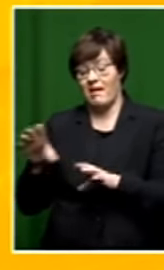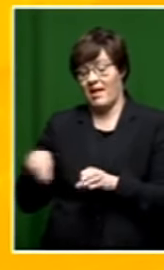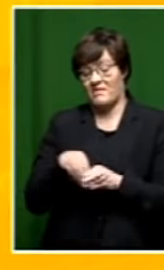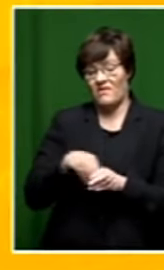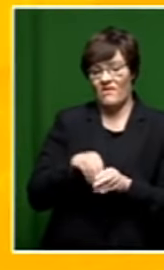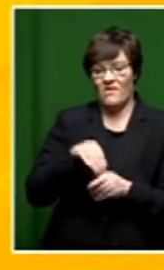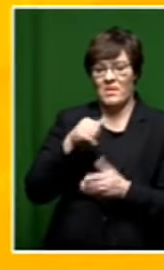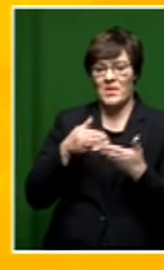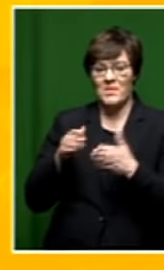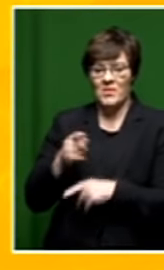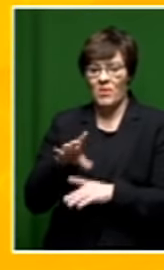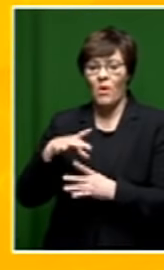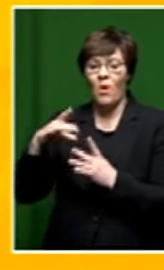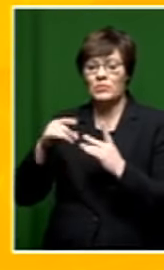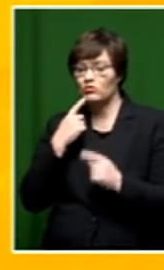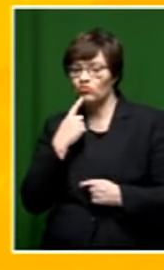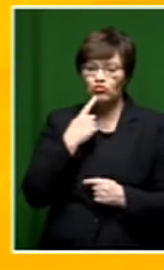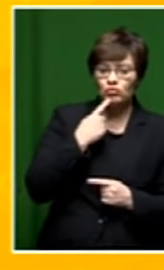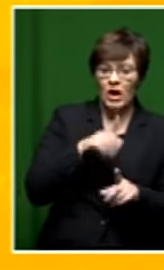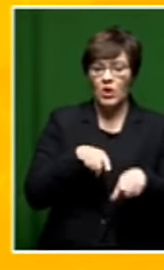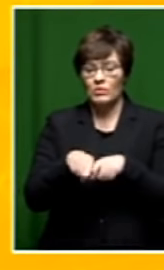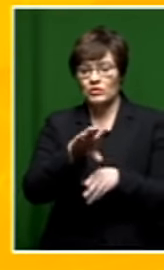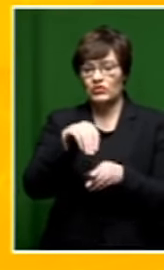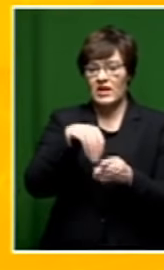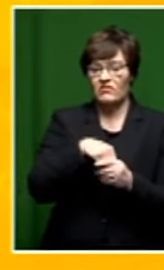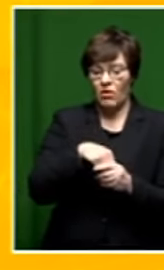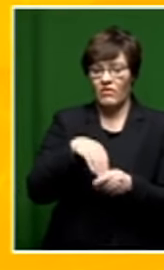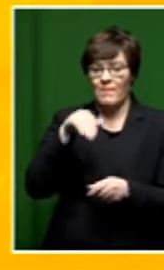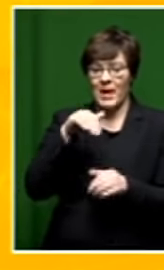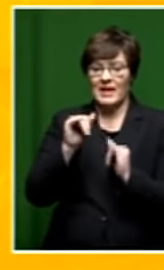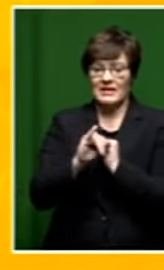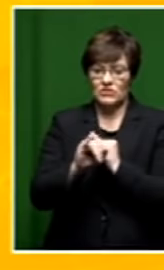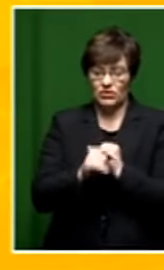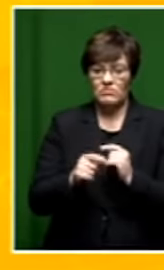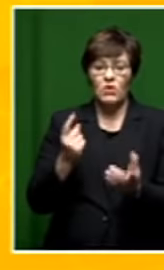the sector and providing options and bringing competition into the industry. But of